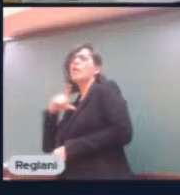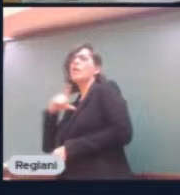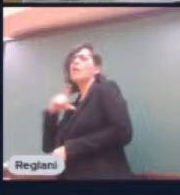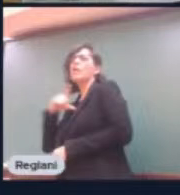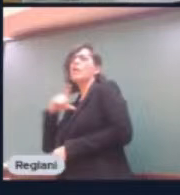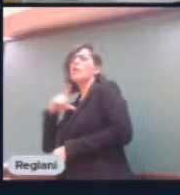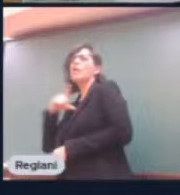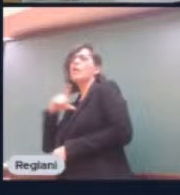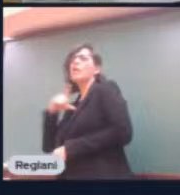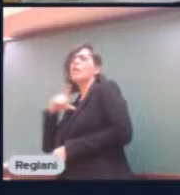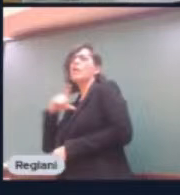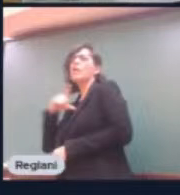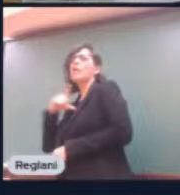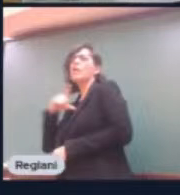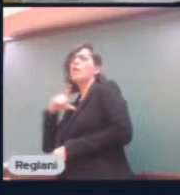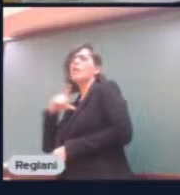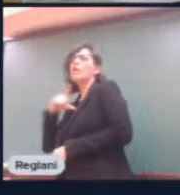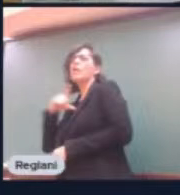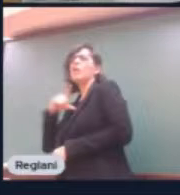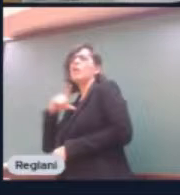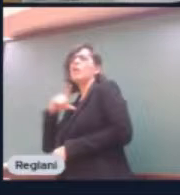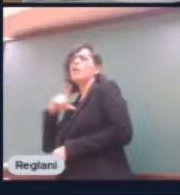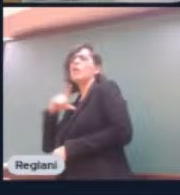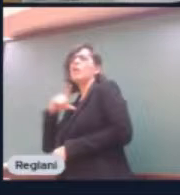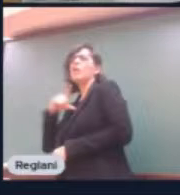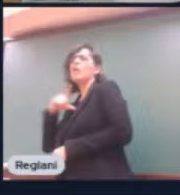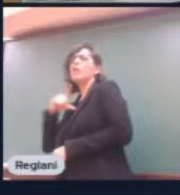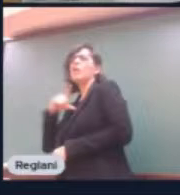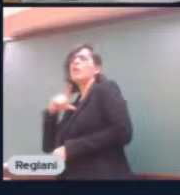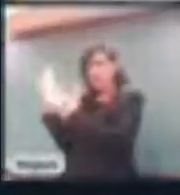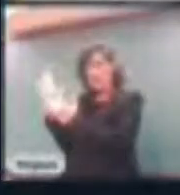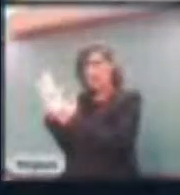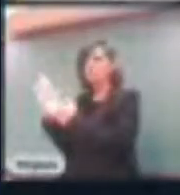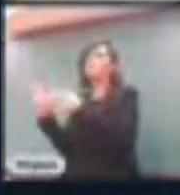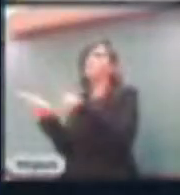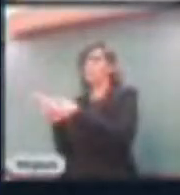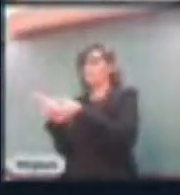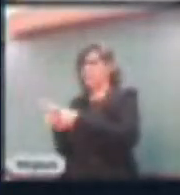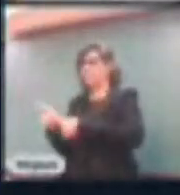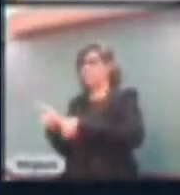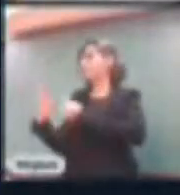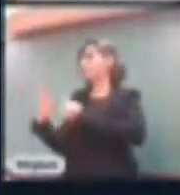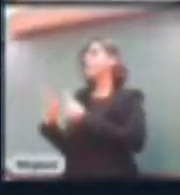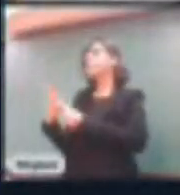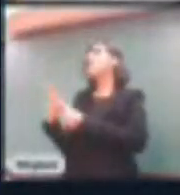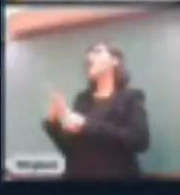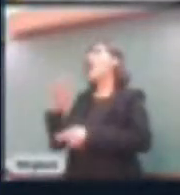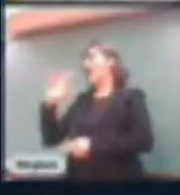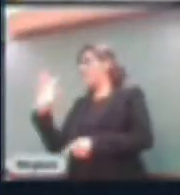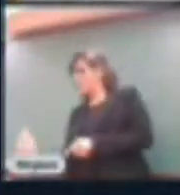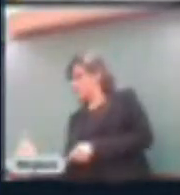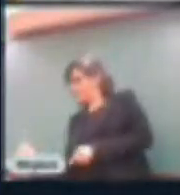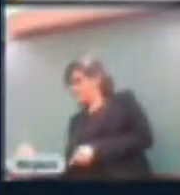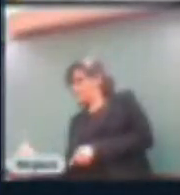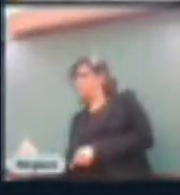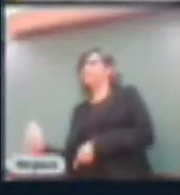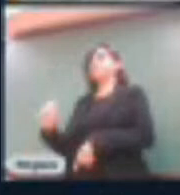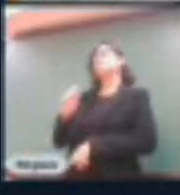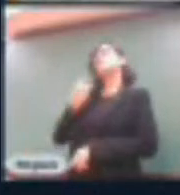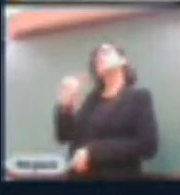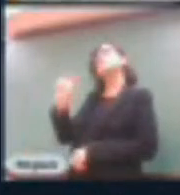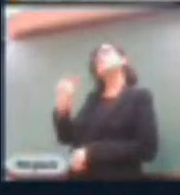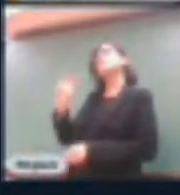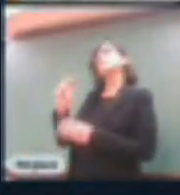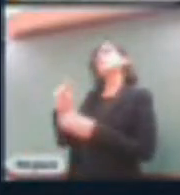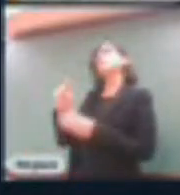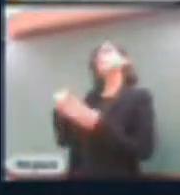continent. 4, AfriLex for the African continent. 5, now you see why it